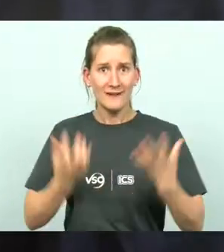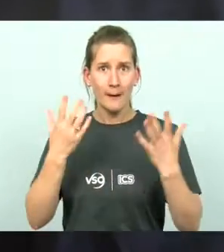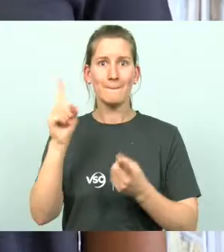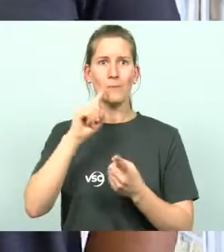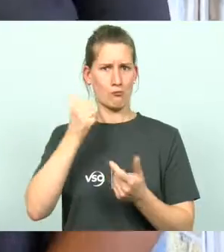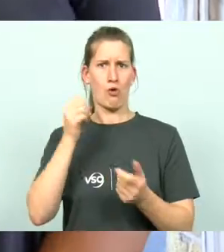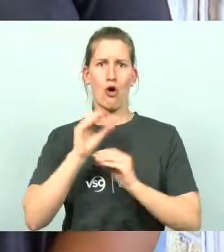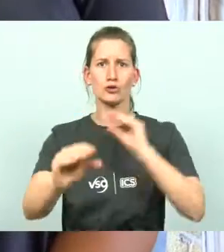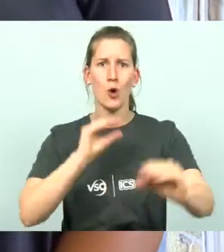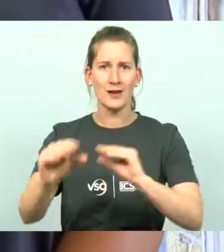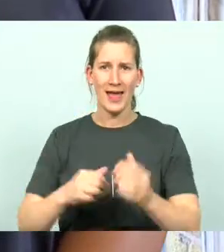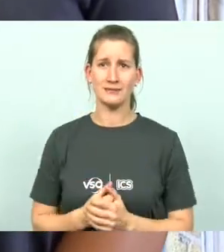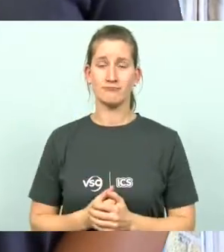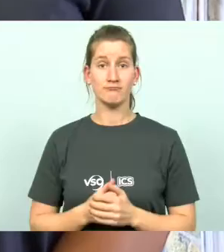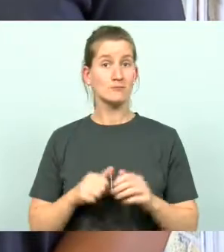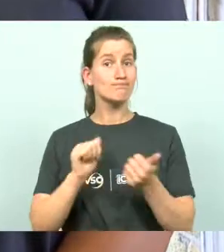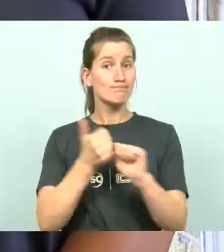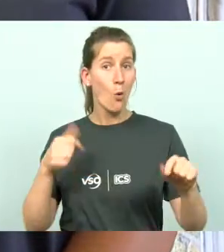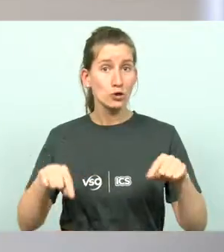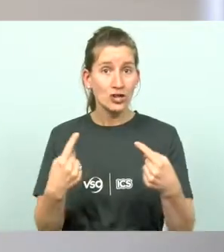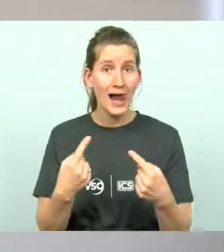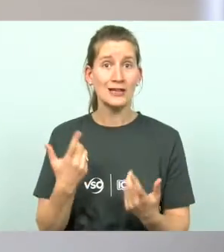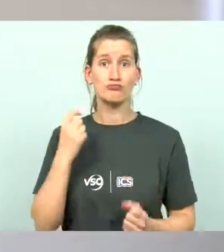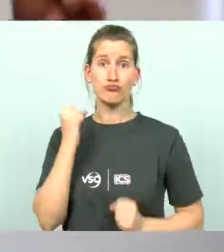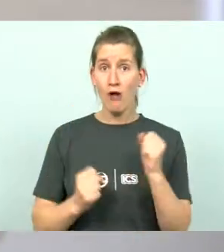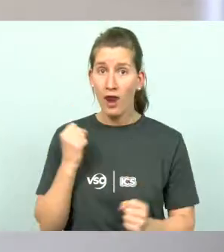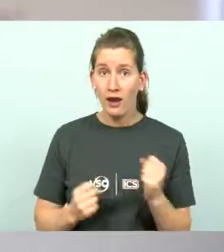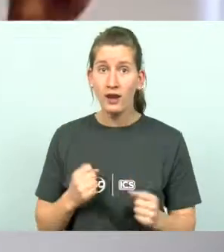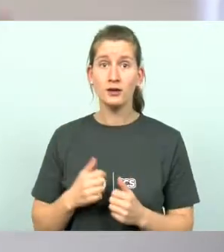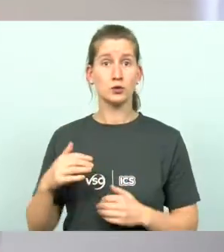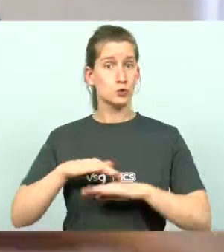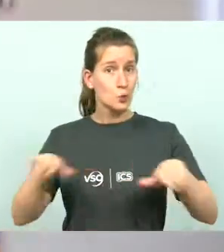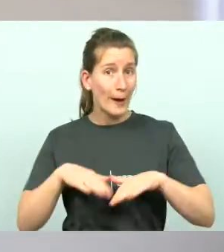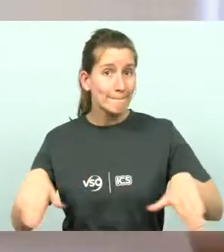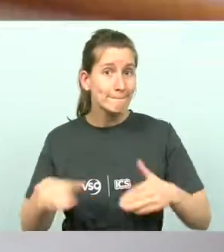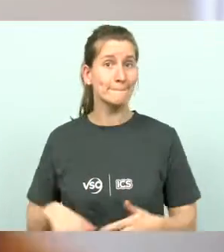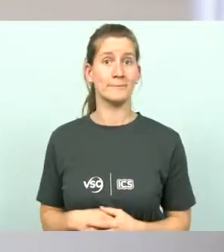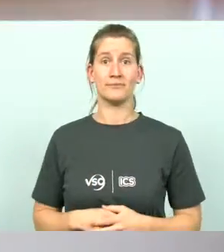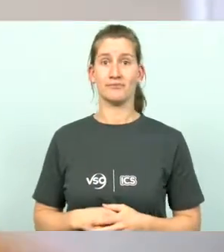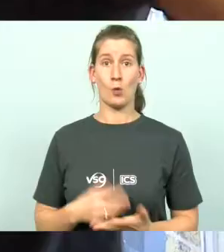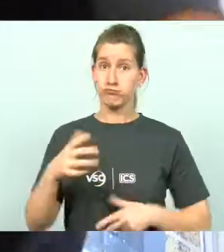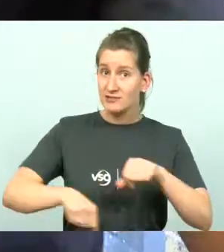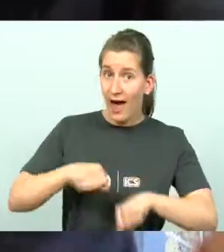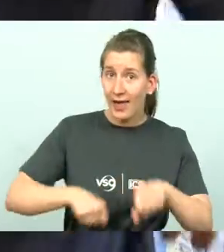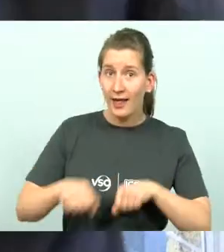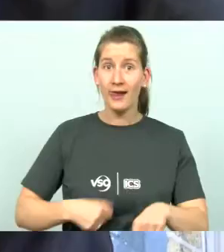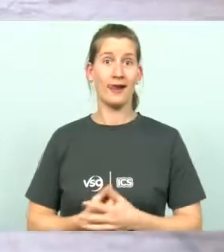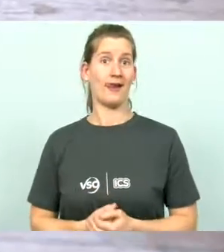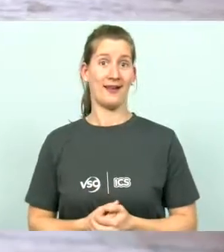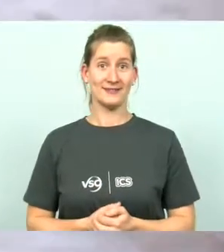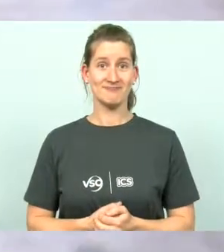donate. A sports challenge. Try a run, a swim, or a bike